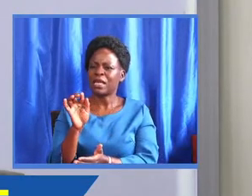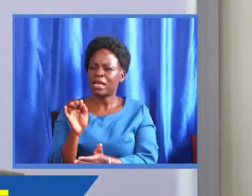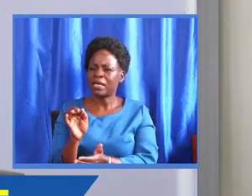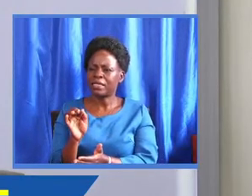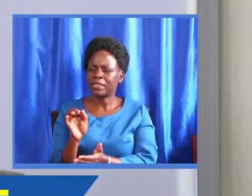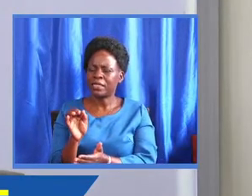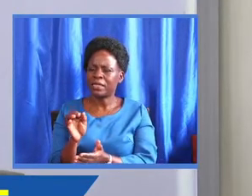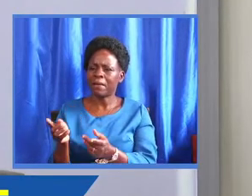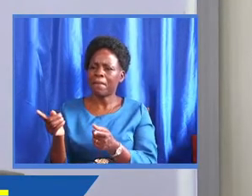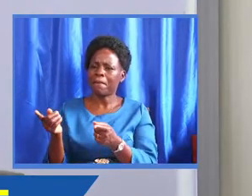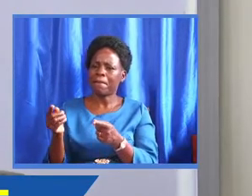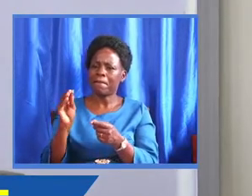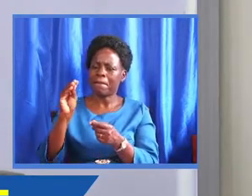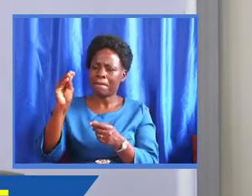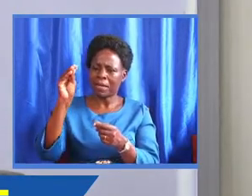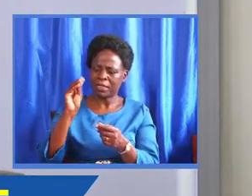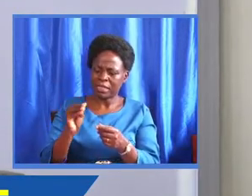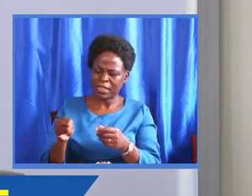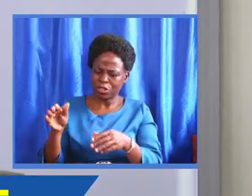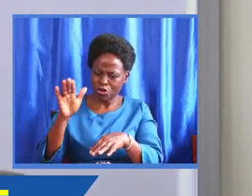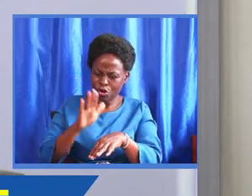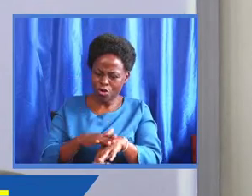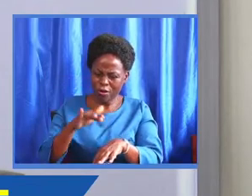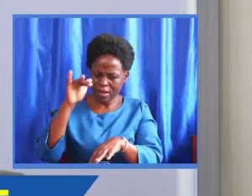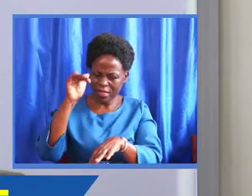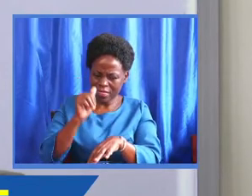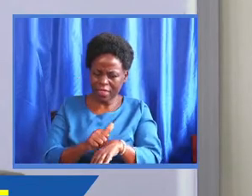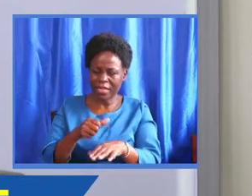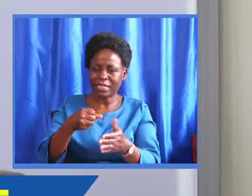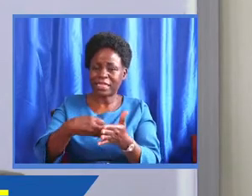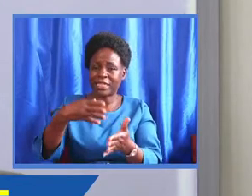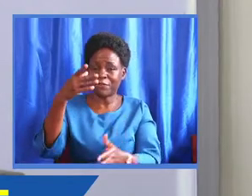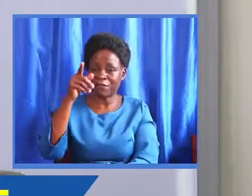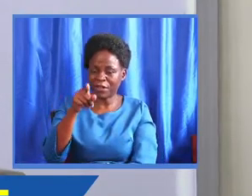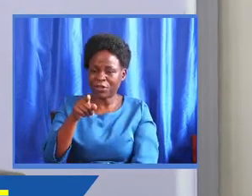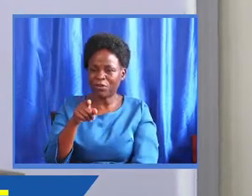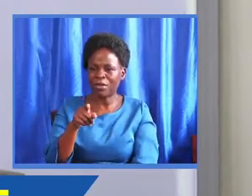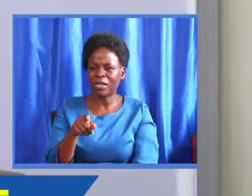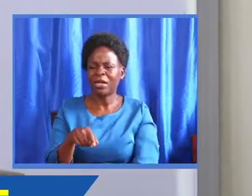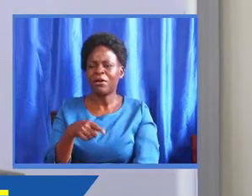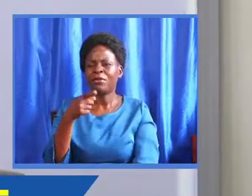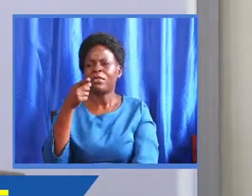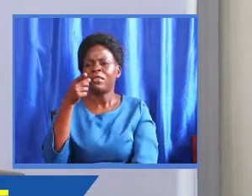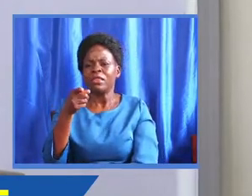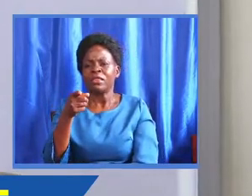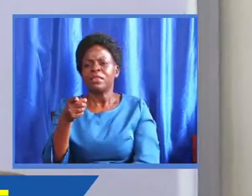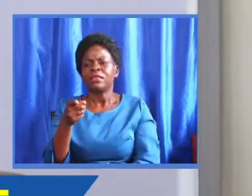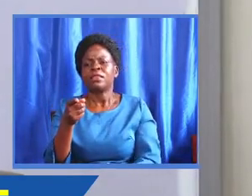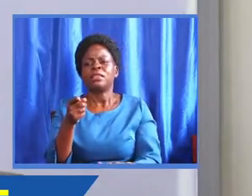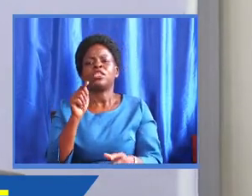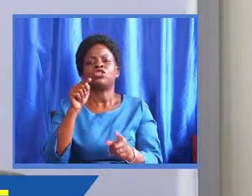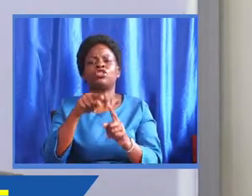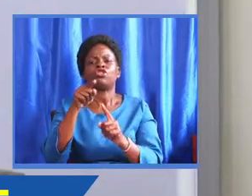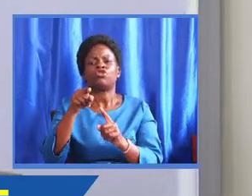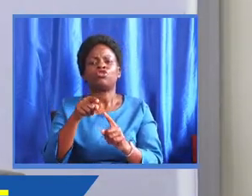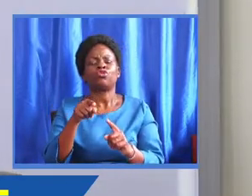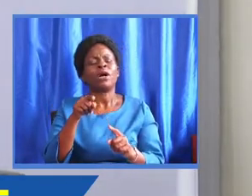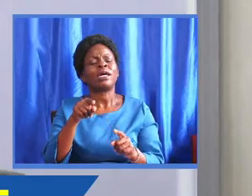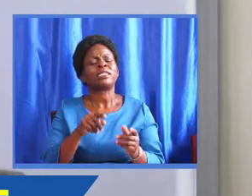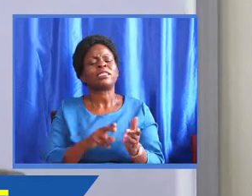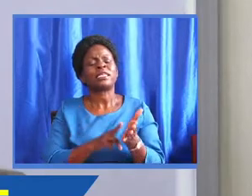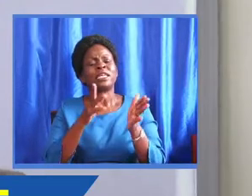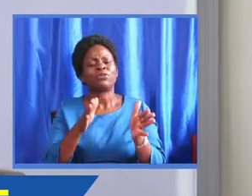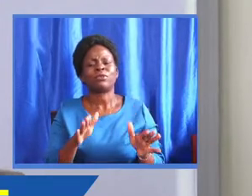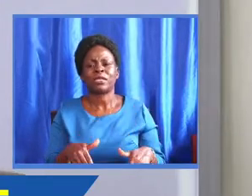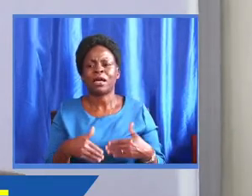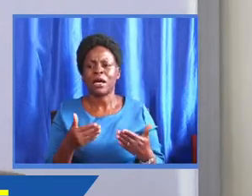that value that has been quoted. So how does it play out to you as the user? If